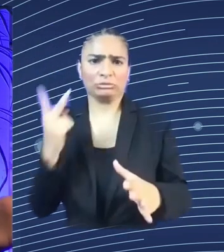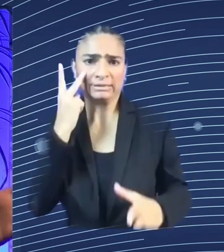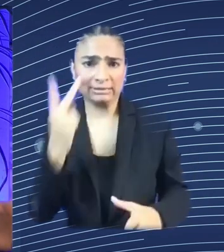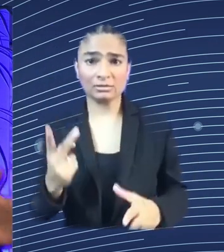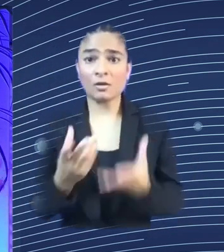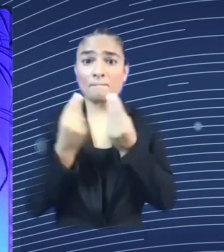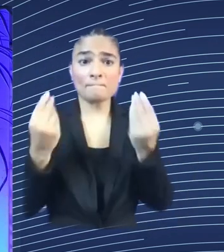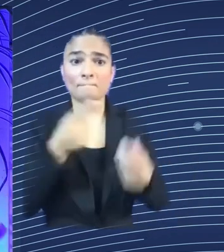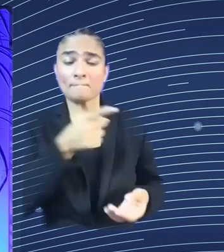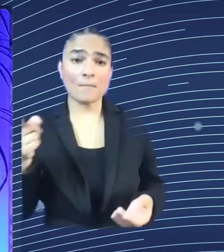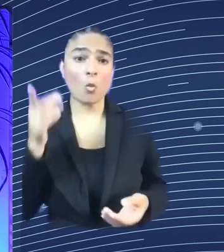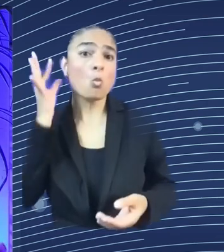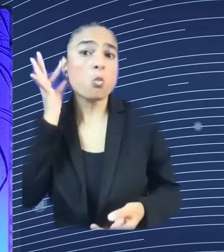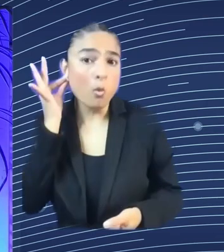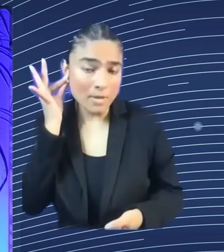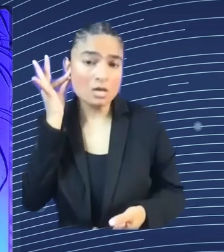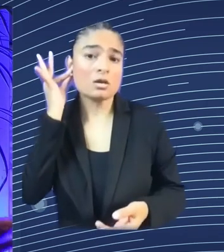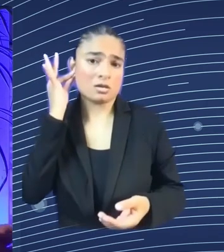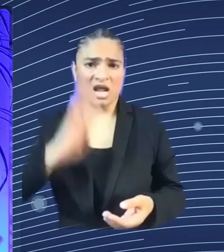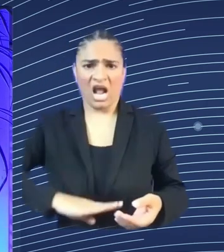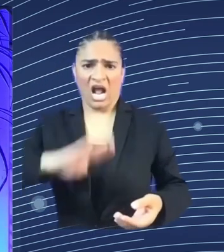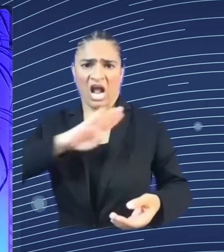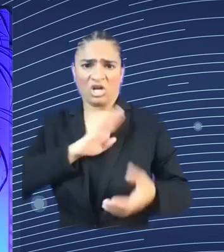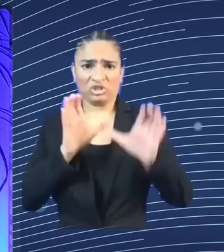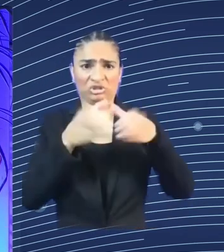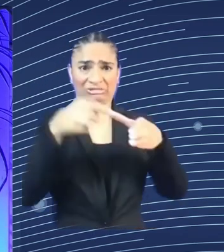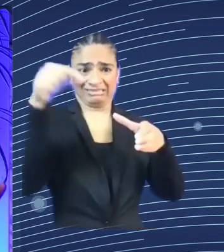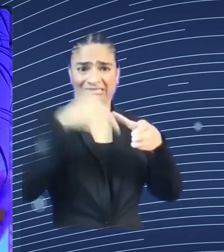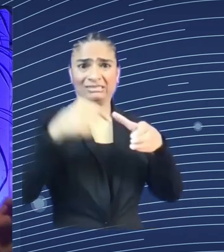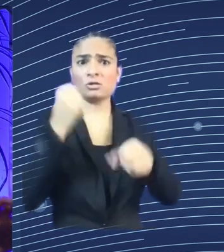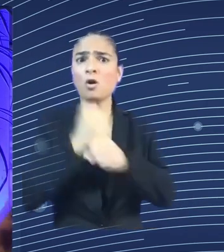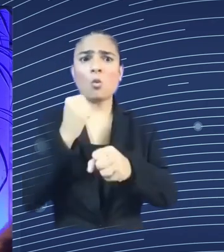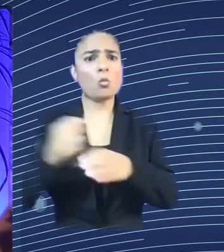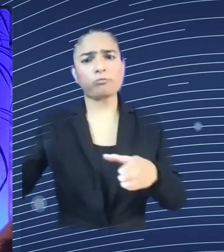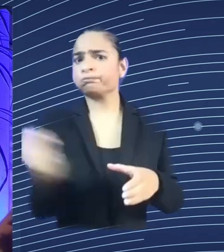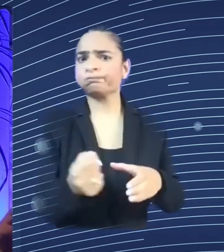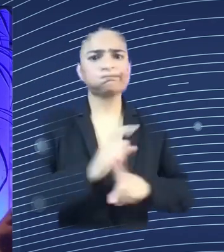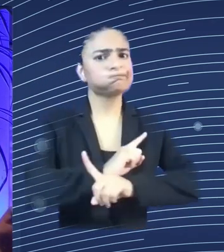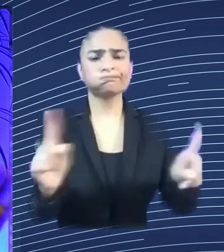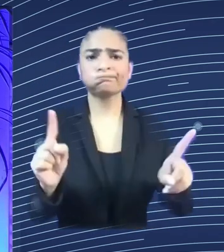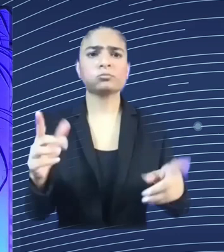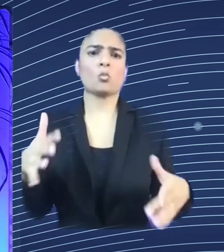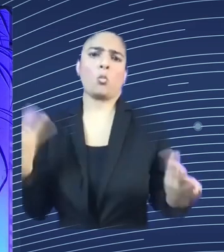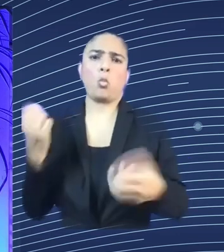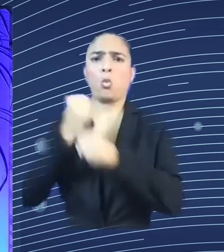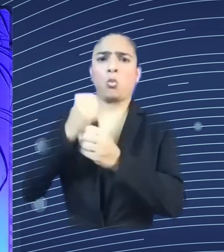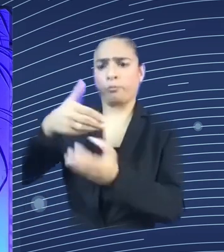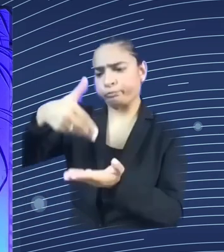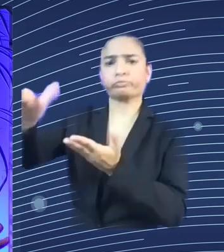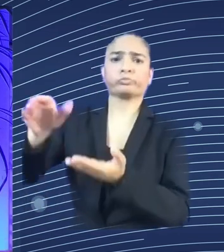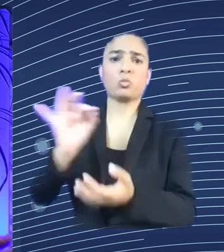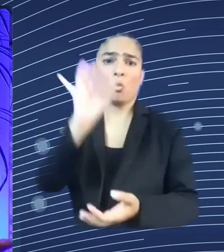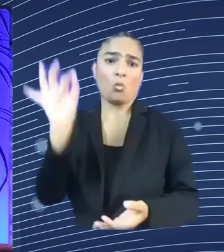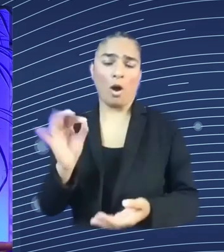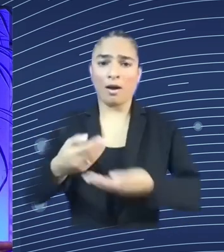have even more granular information about such things. I can't think of another example, but AI will give us those examples. So there's a